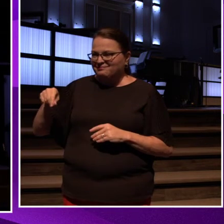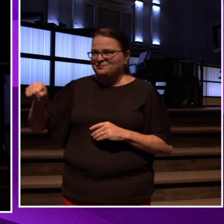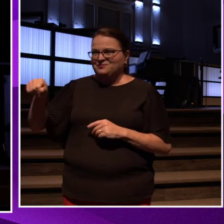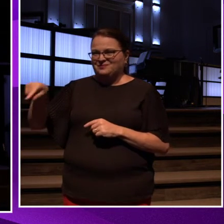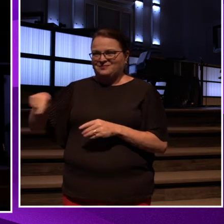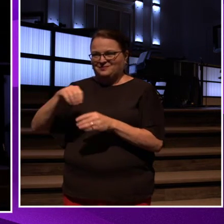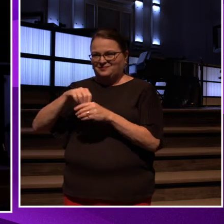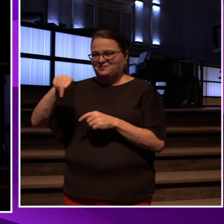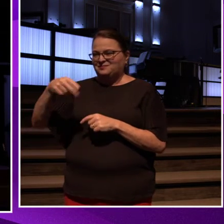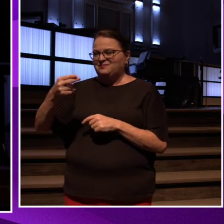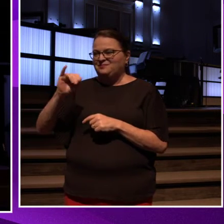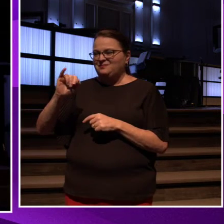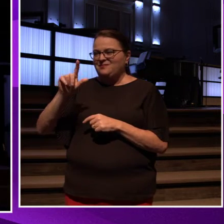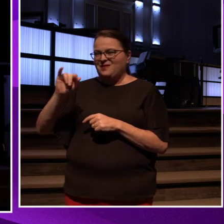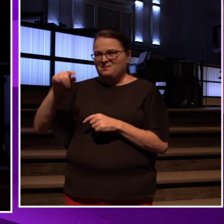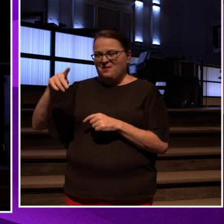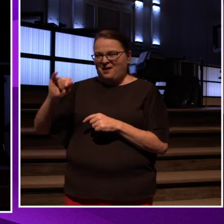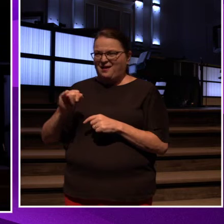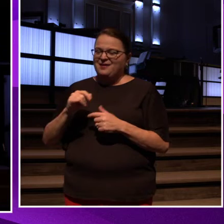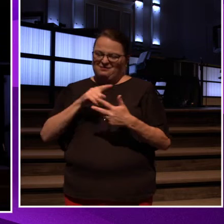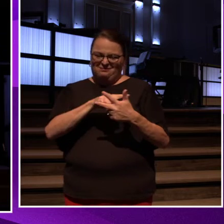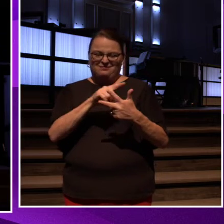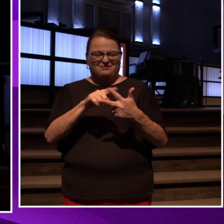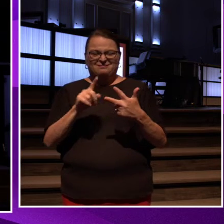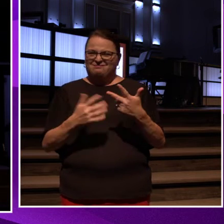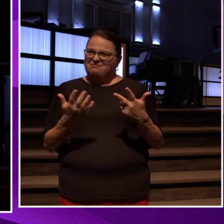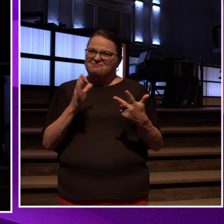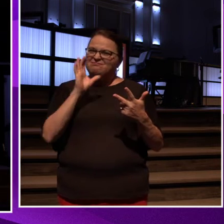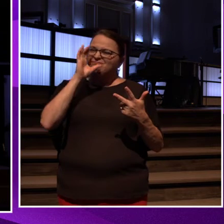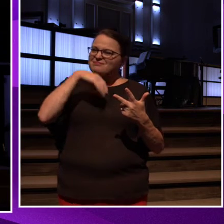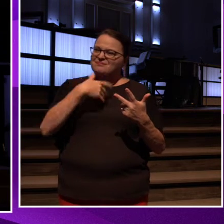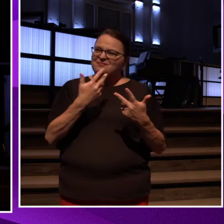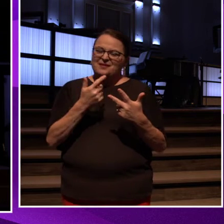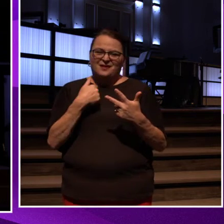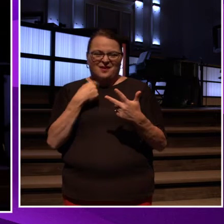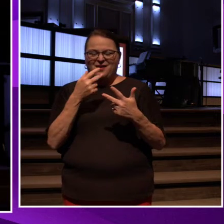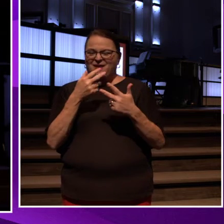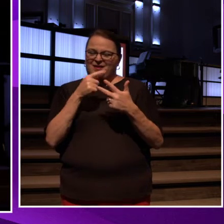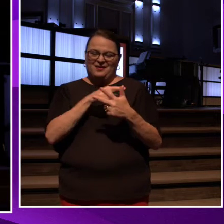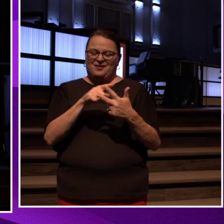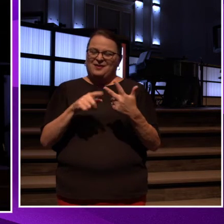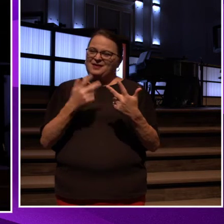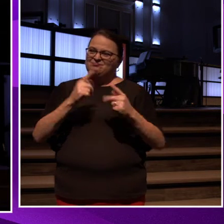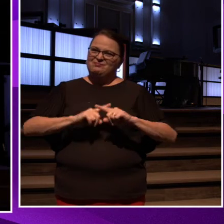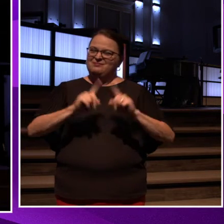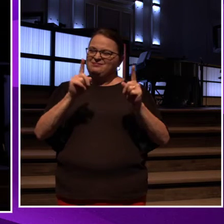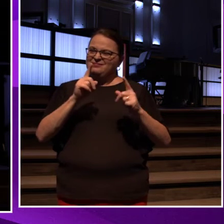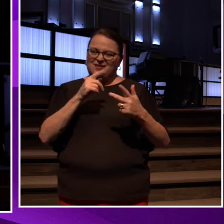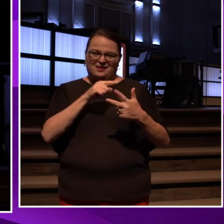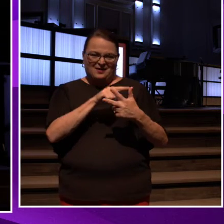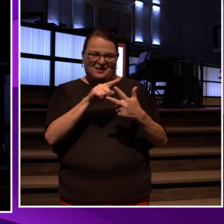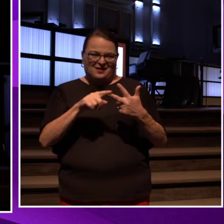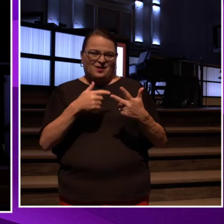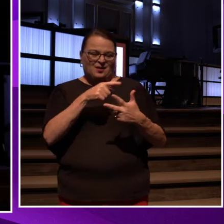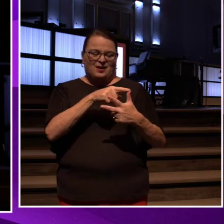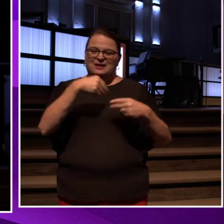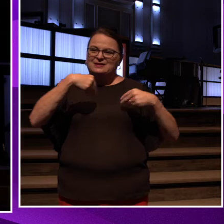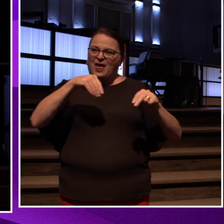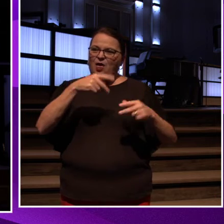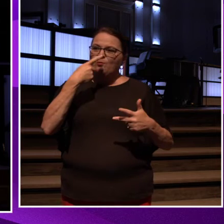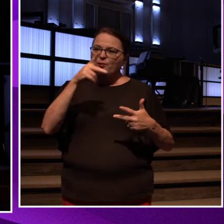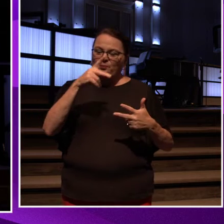Three unusual converts. Sometimes I refer to them kind of humorously, as I was studying this years ago. You had a purple seller, you